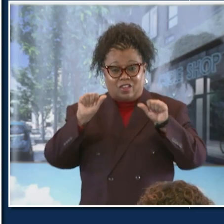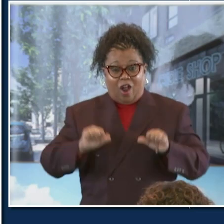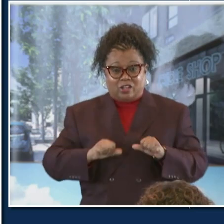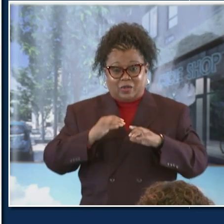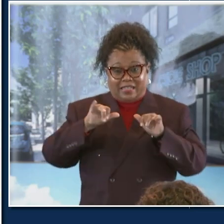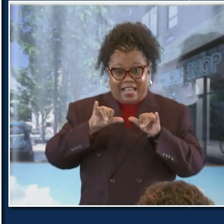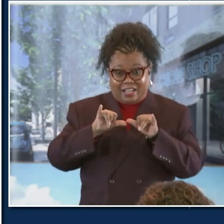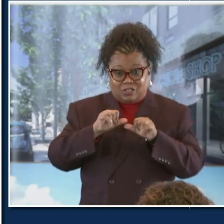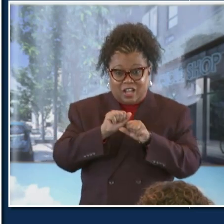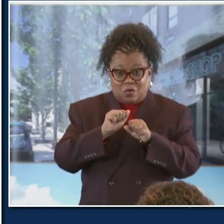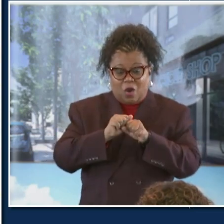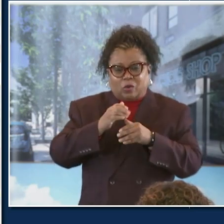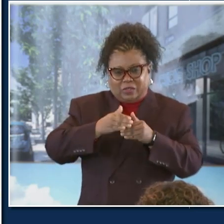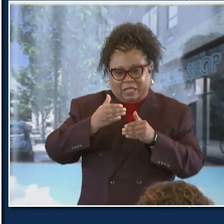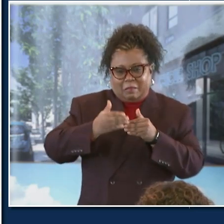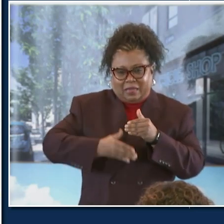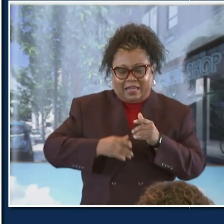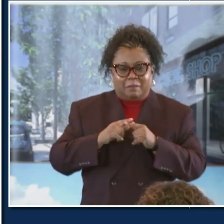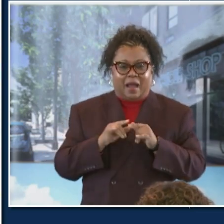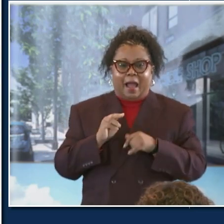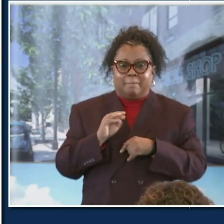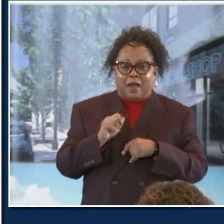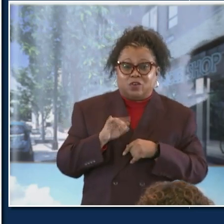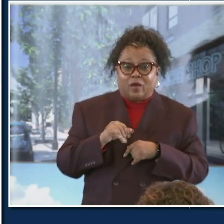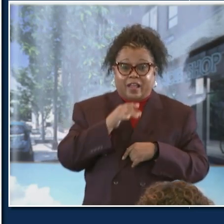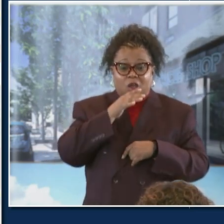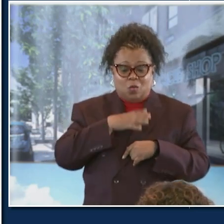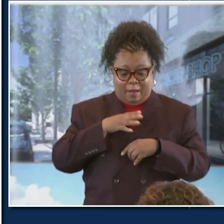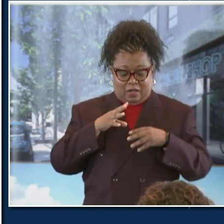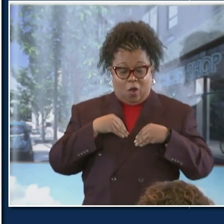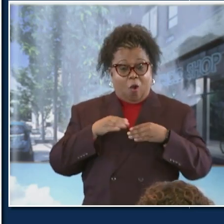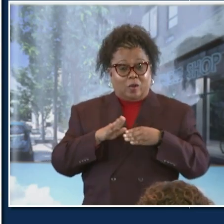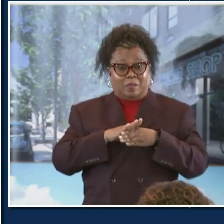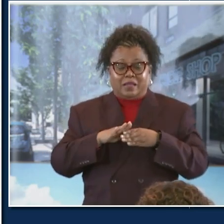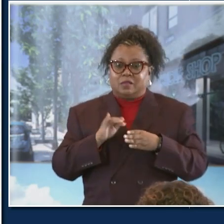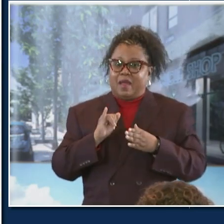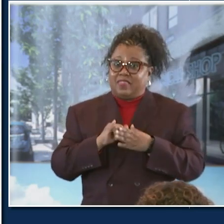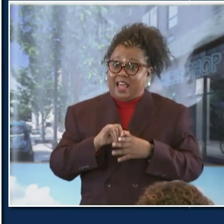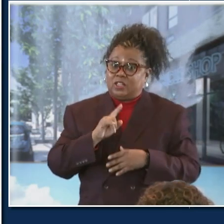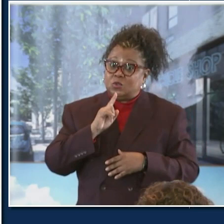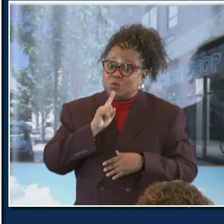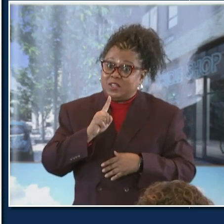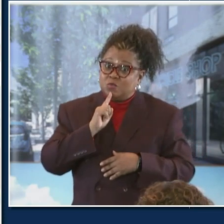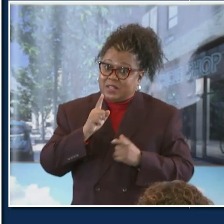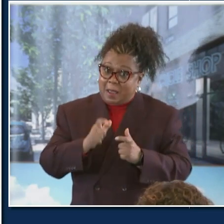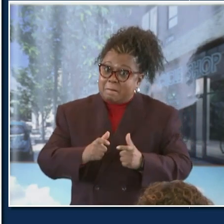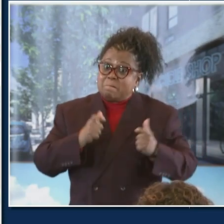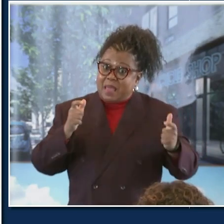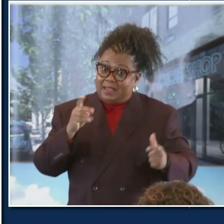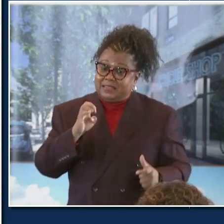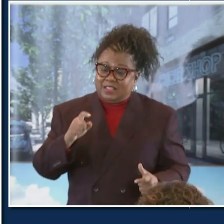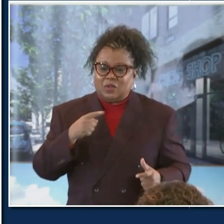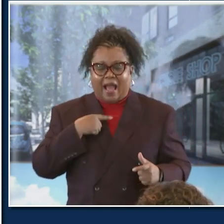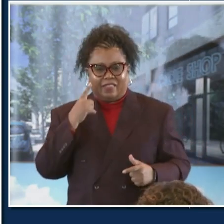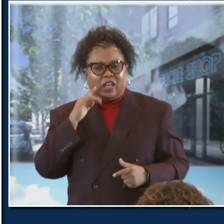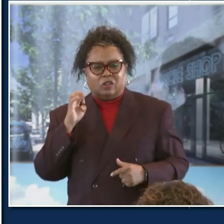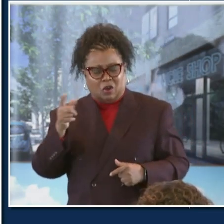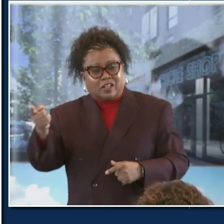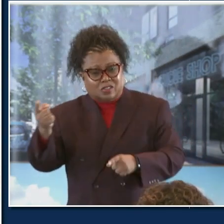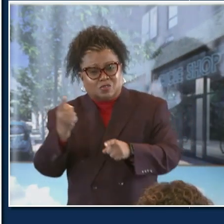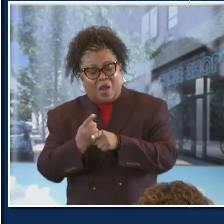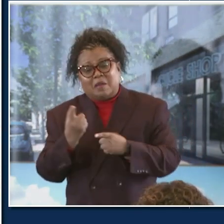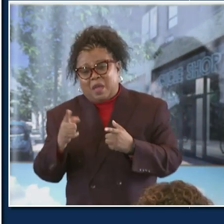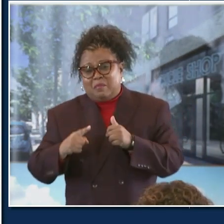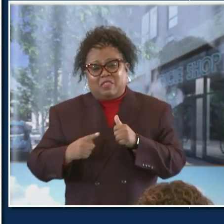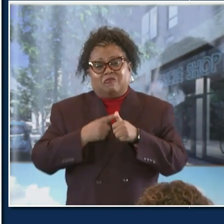work was completed by minority and women-owned businesses. And folks, that is a very big deal. I think Kurt is probably right. Maybe